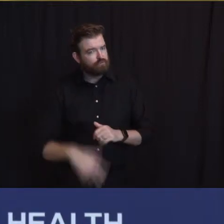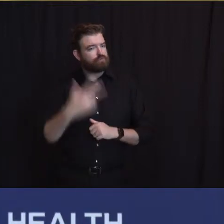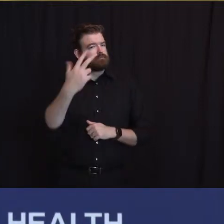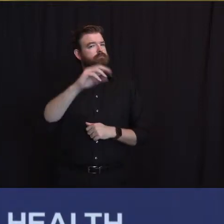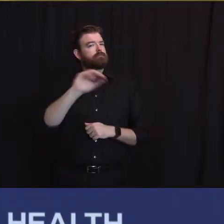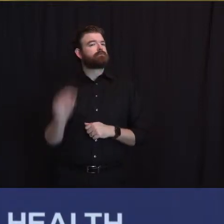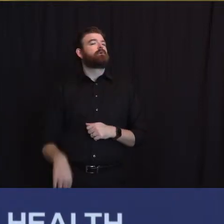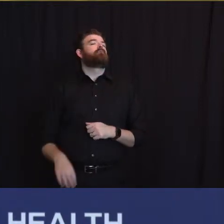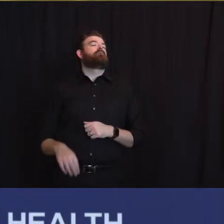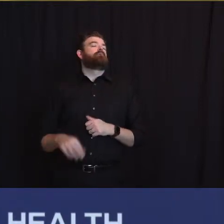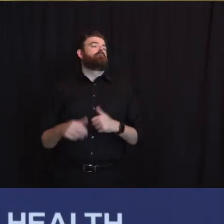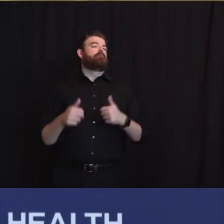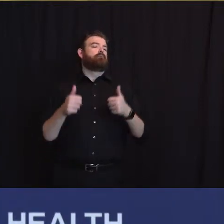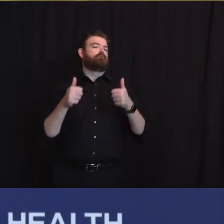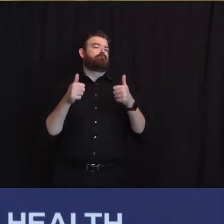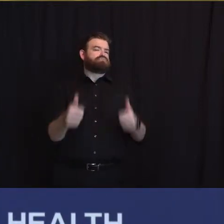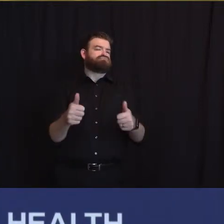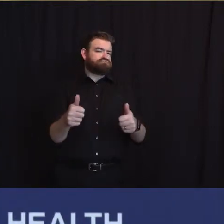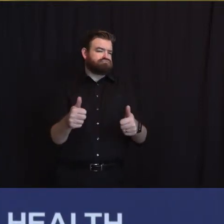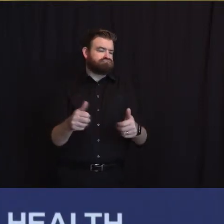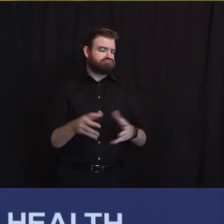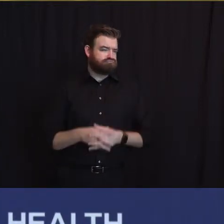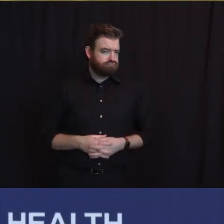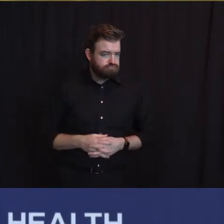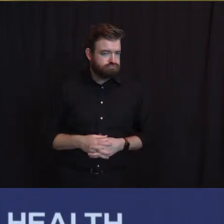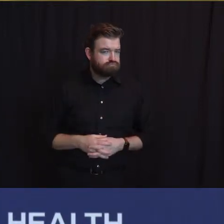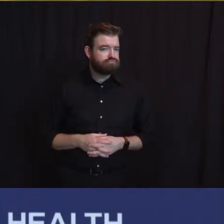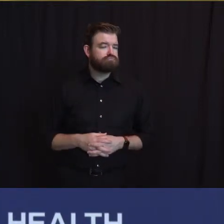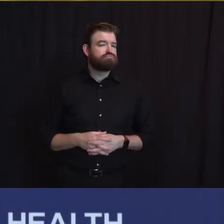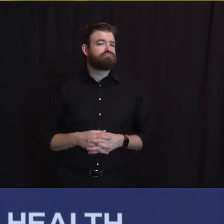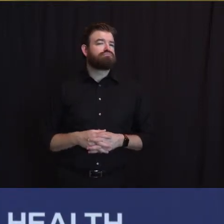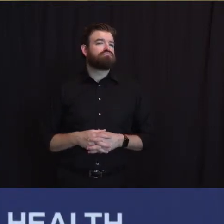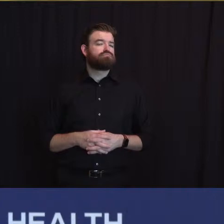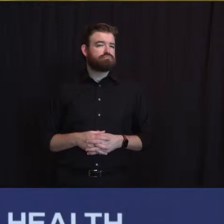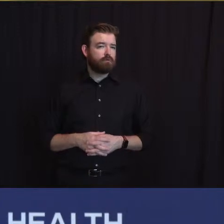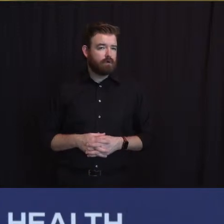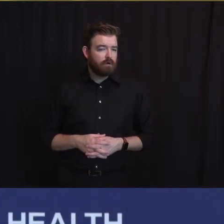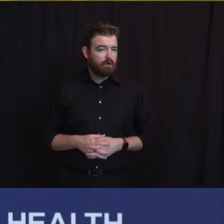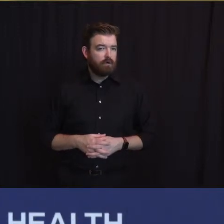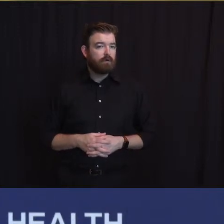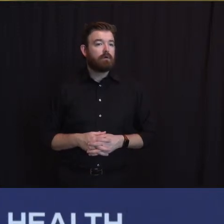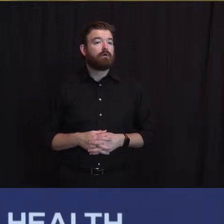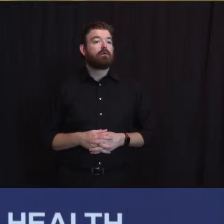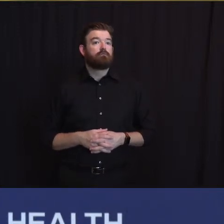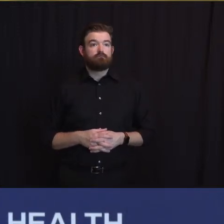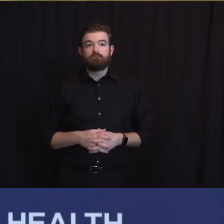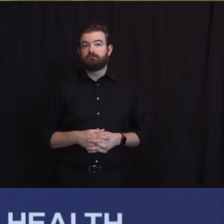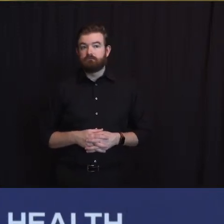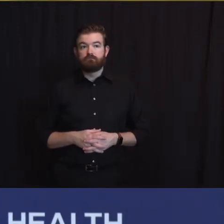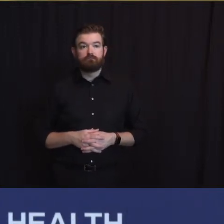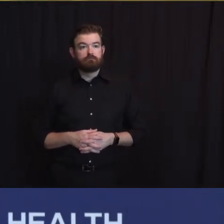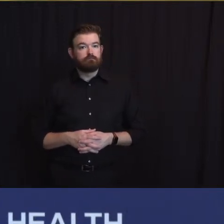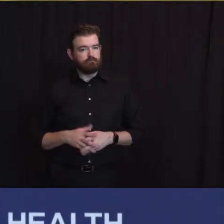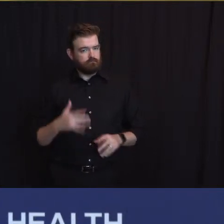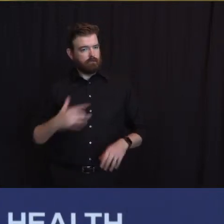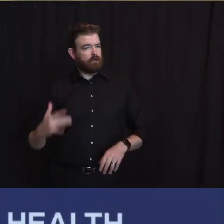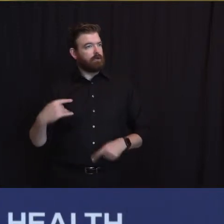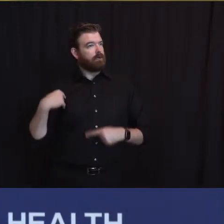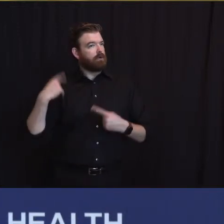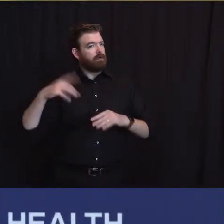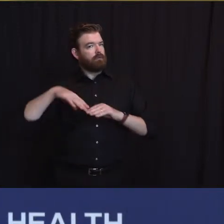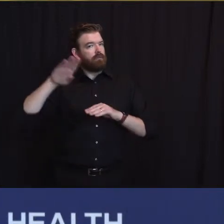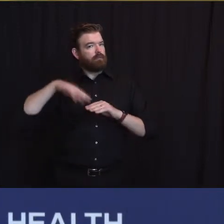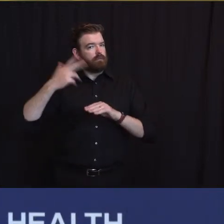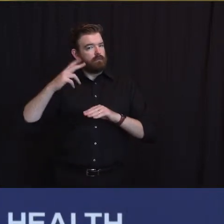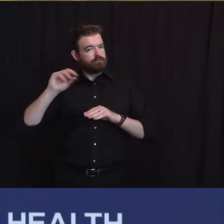basically, I guess at this point, 9 months plus or minus that we've gone through, that was never under 3% is a nice number to see. Thank you,